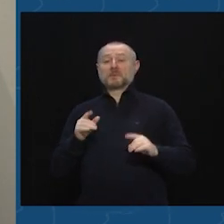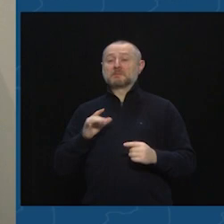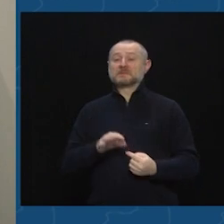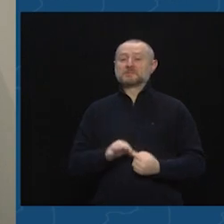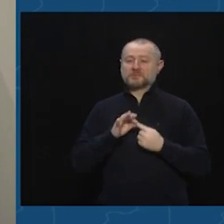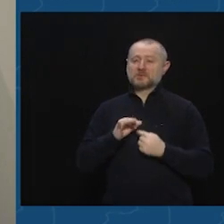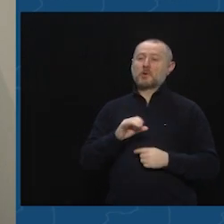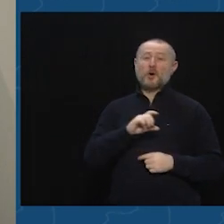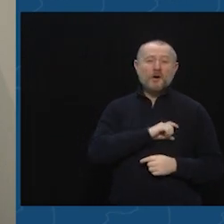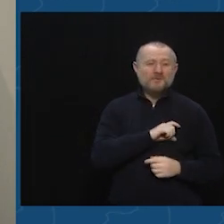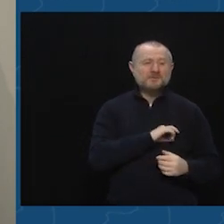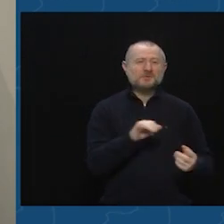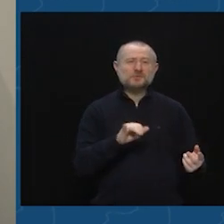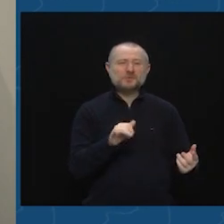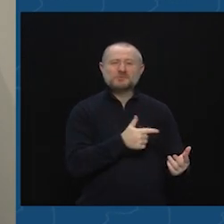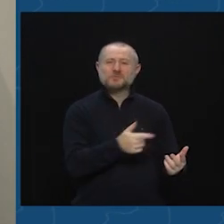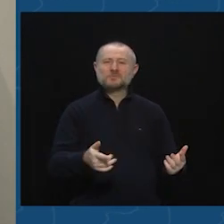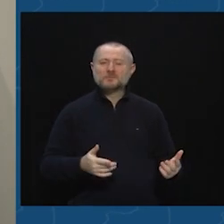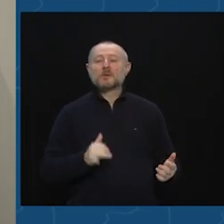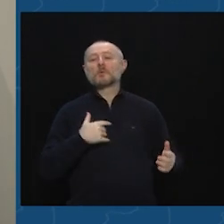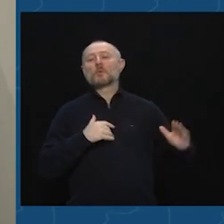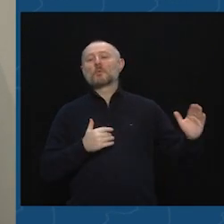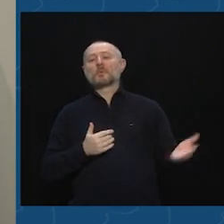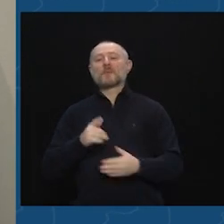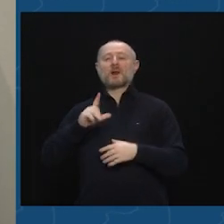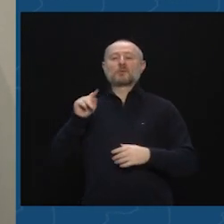So, Lieutenant Governor Brian Benjamin.